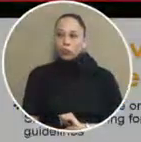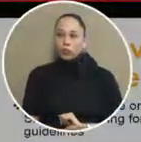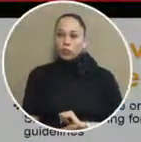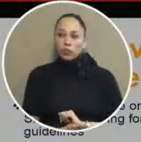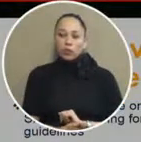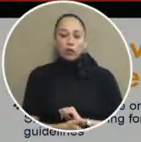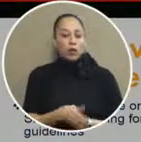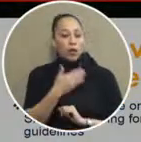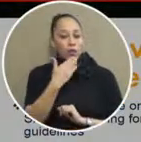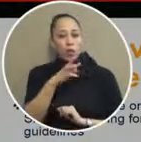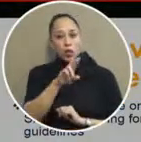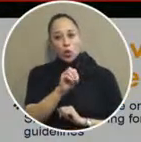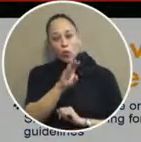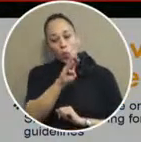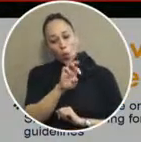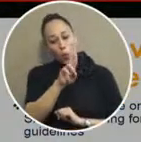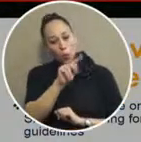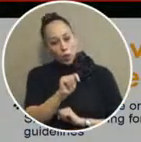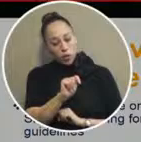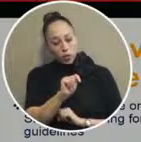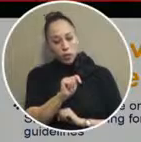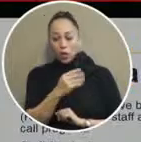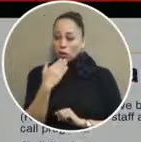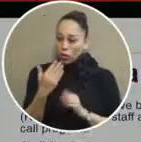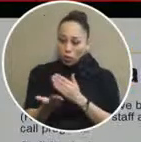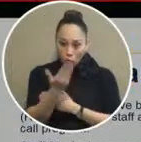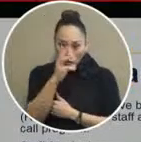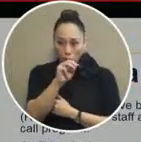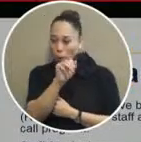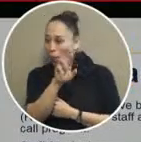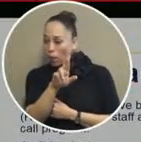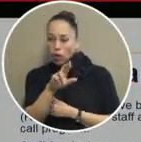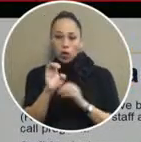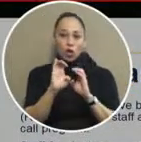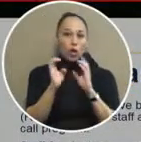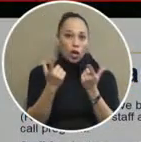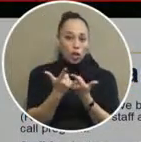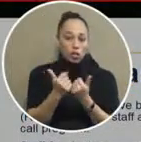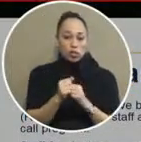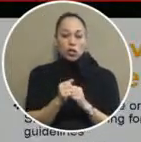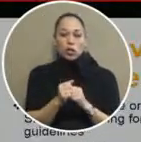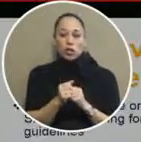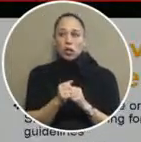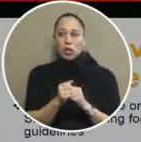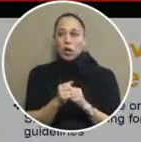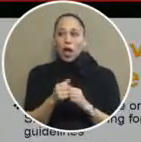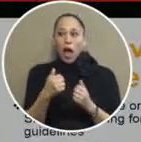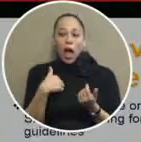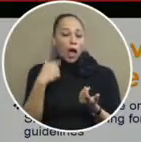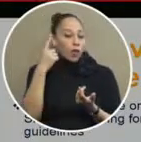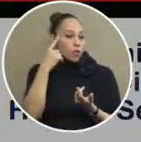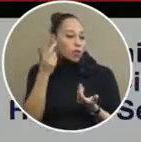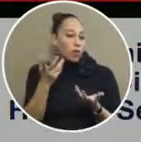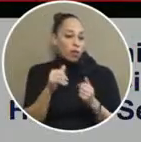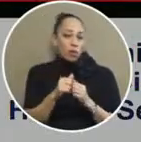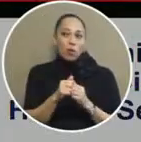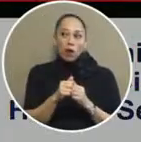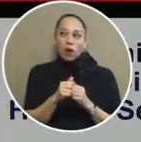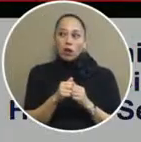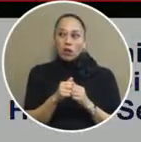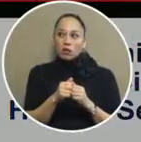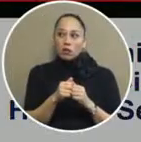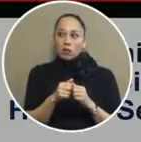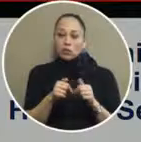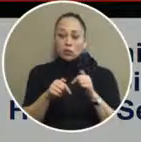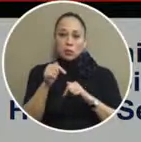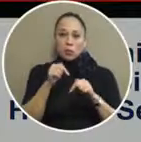Thank you so much, Robert. Good morning, Mayor and Council. I think we're speeding through the slides. If we can go back,